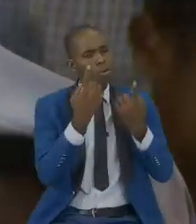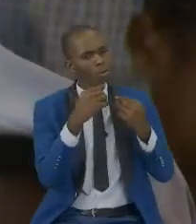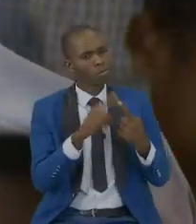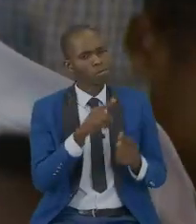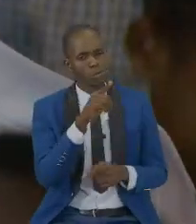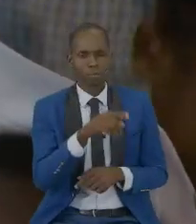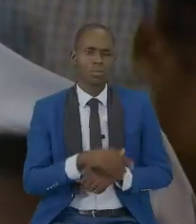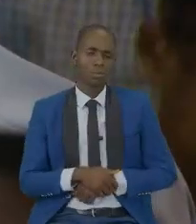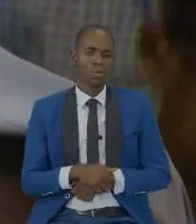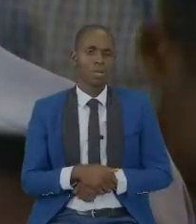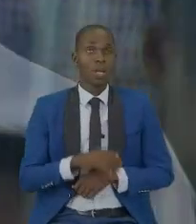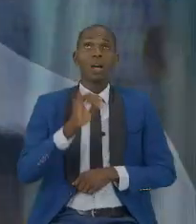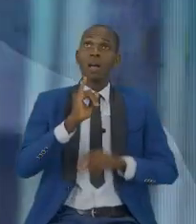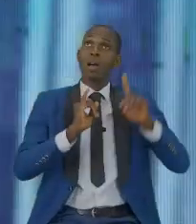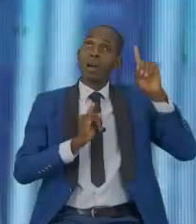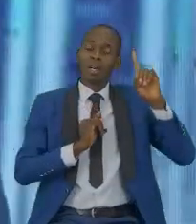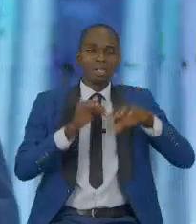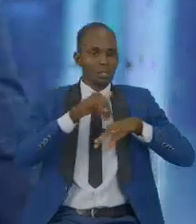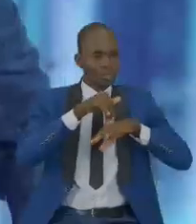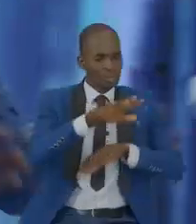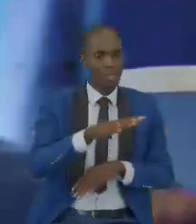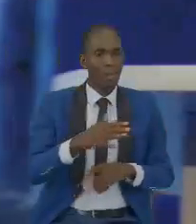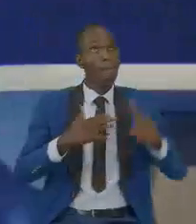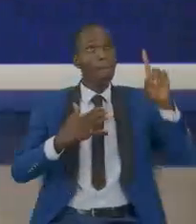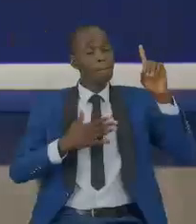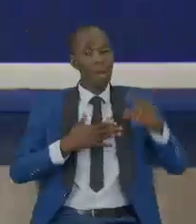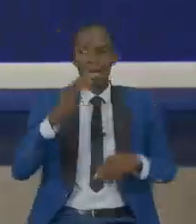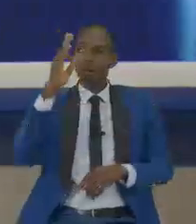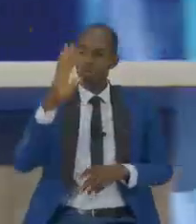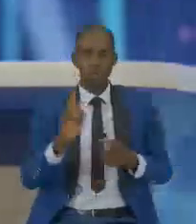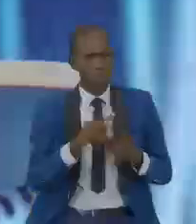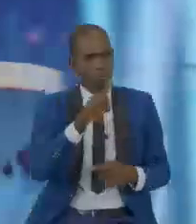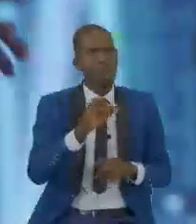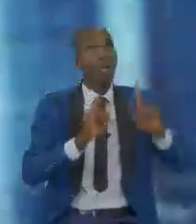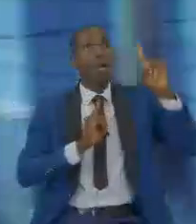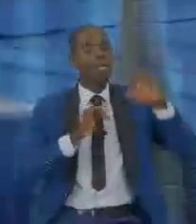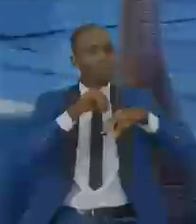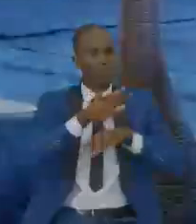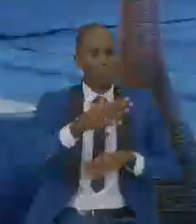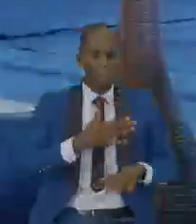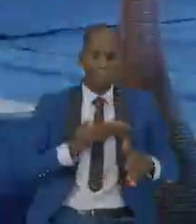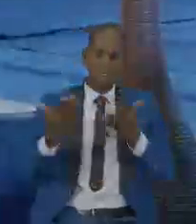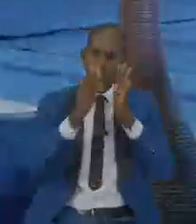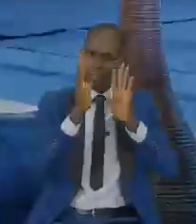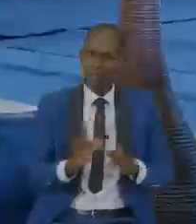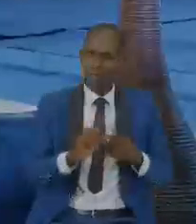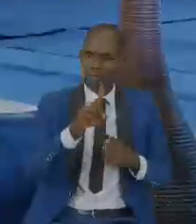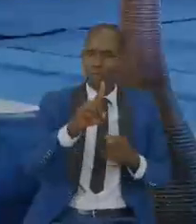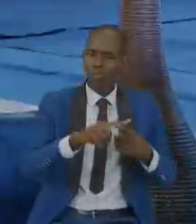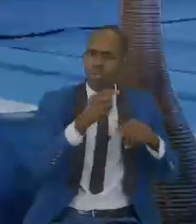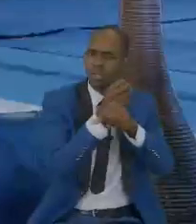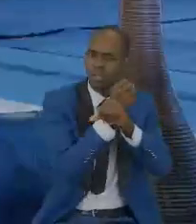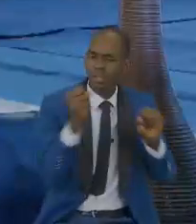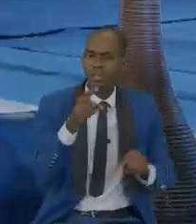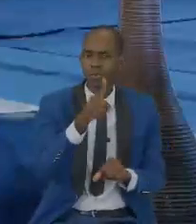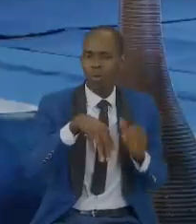I sent my evangelist to you, I sent my servant to you to get you out of